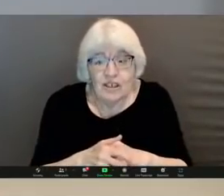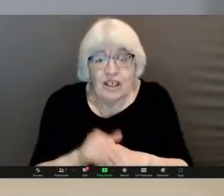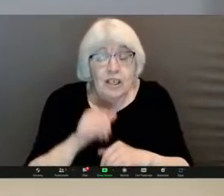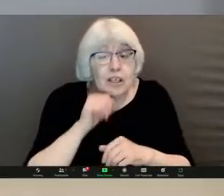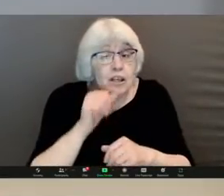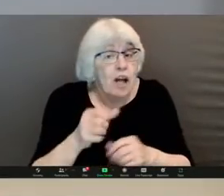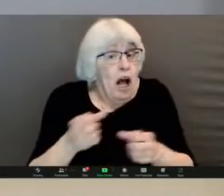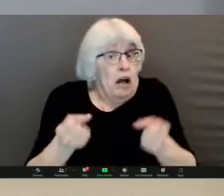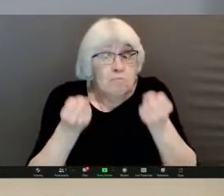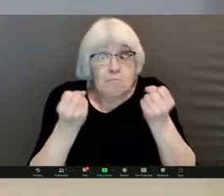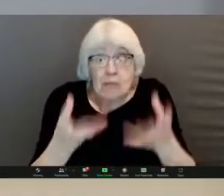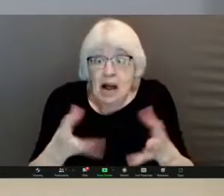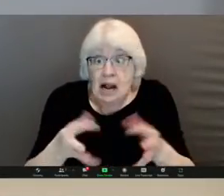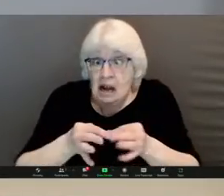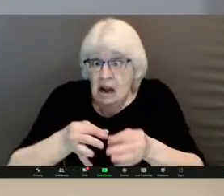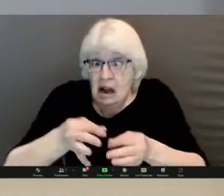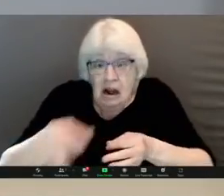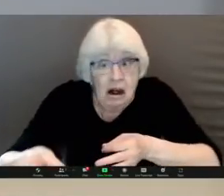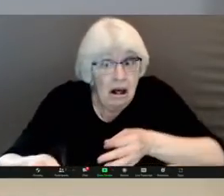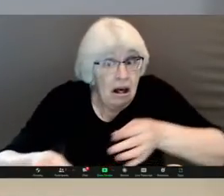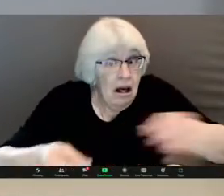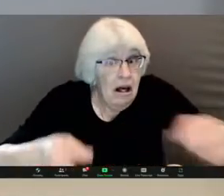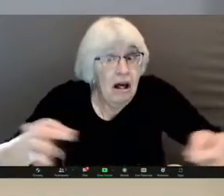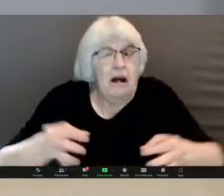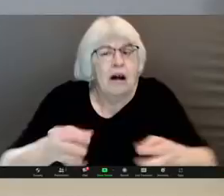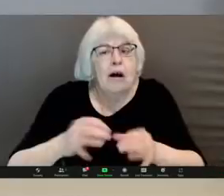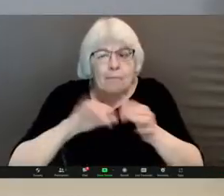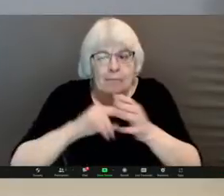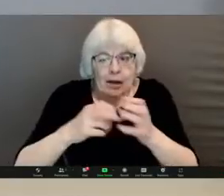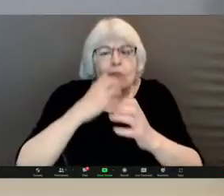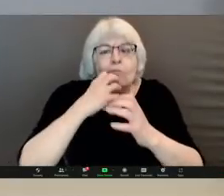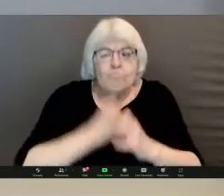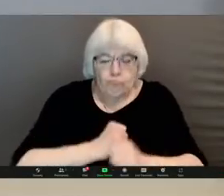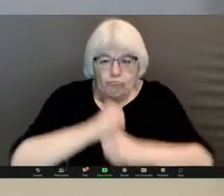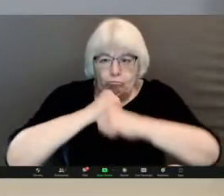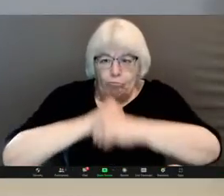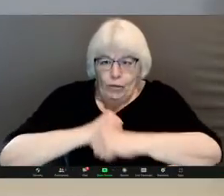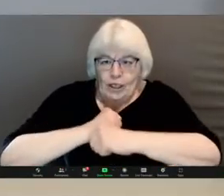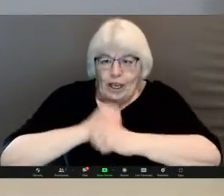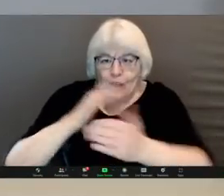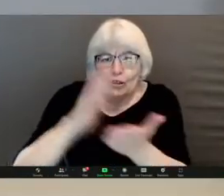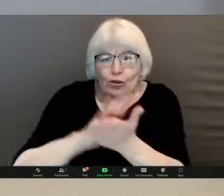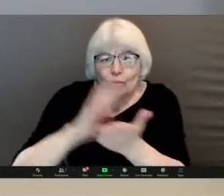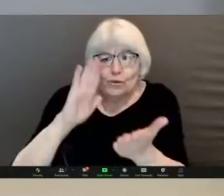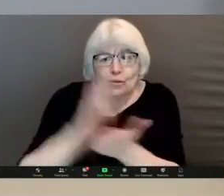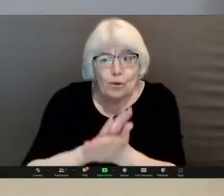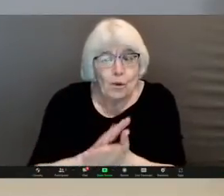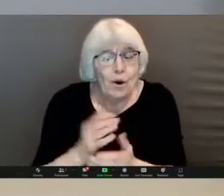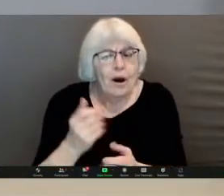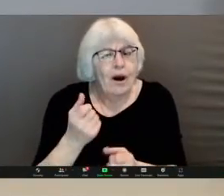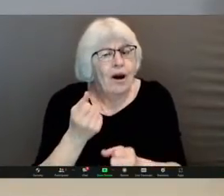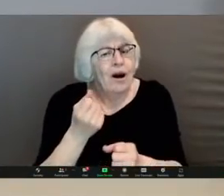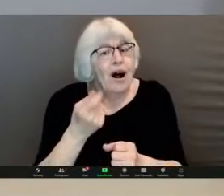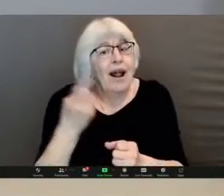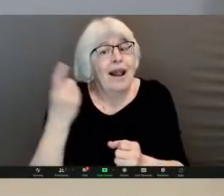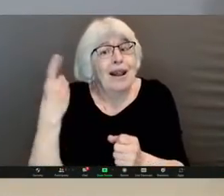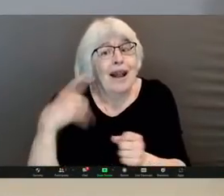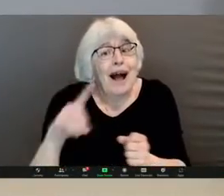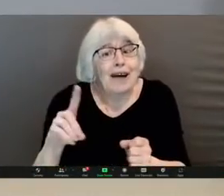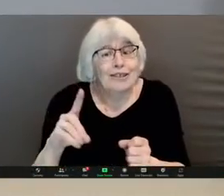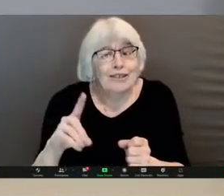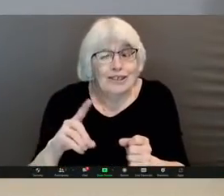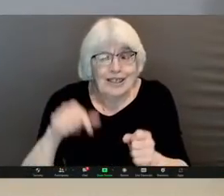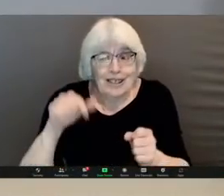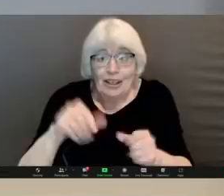went back to school last year, although we didn't have the Delta variants at our borders, we certainly, this year, we